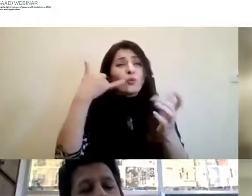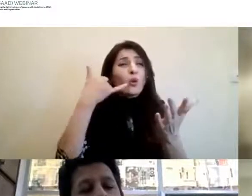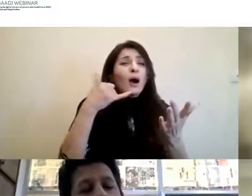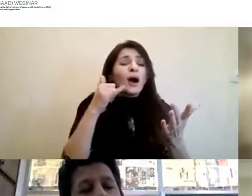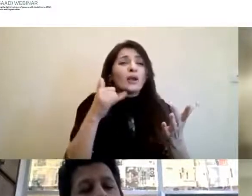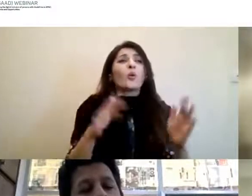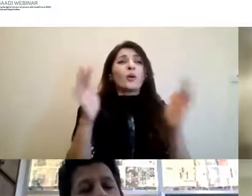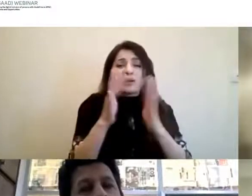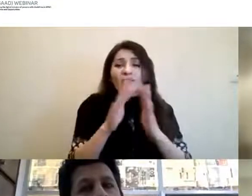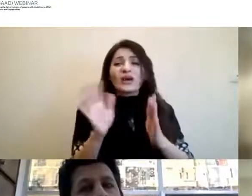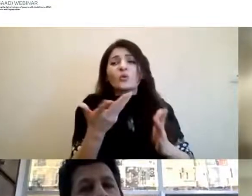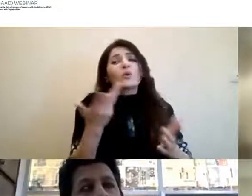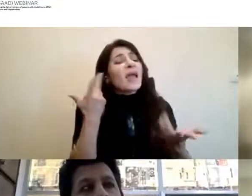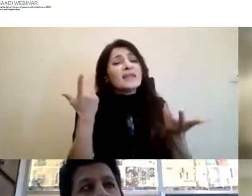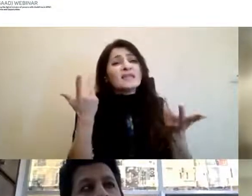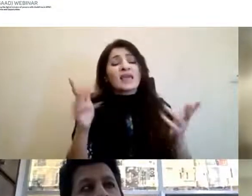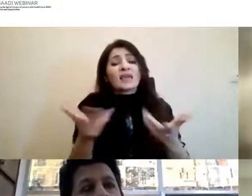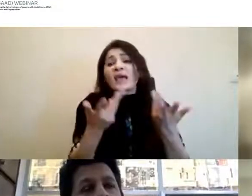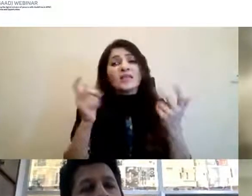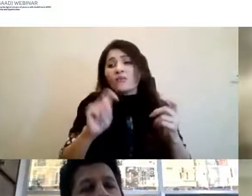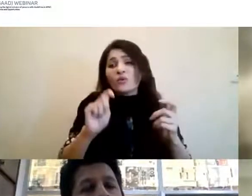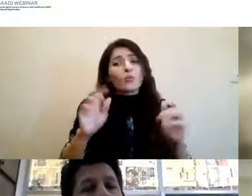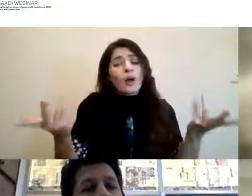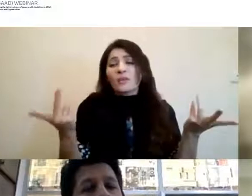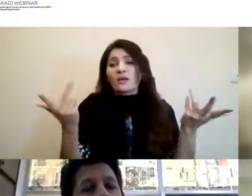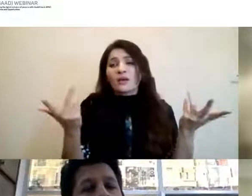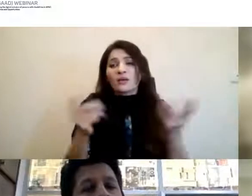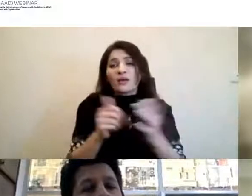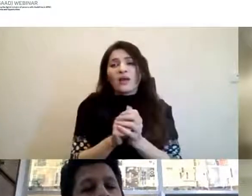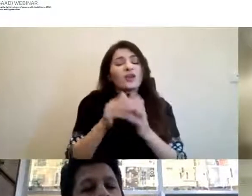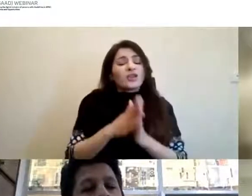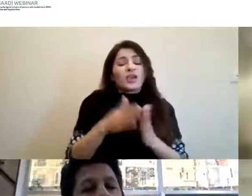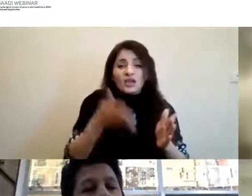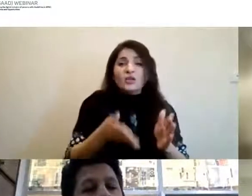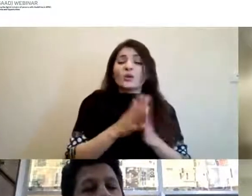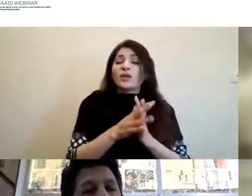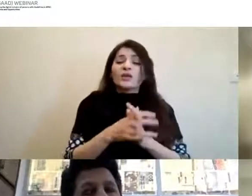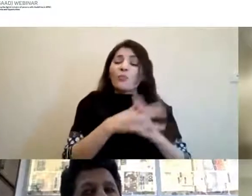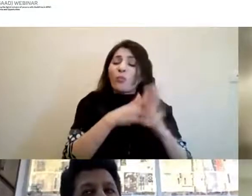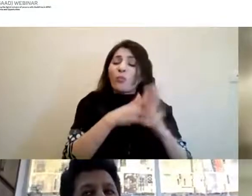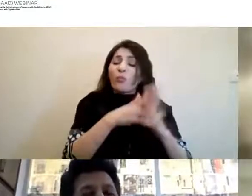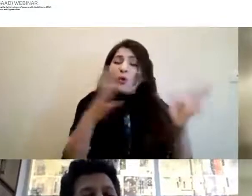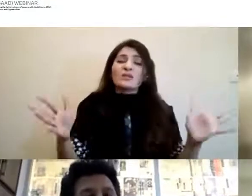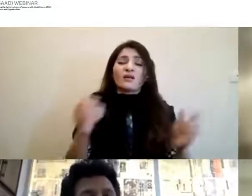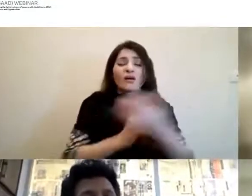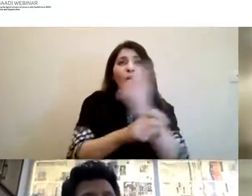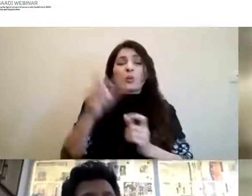technology. So this is another biggest challenge for people with disabilities in our region. In our country, almost